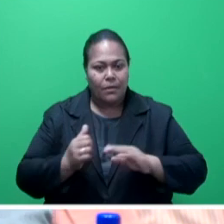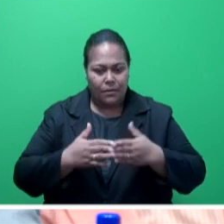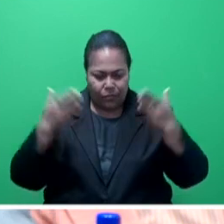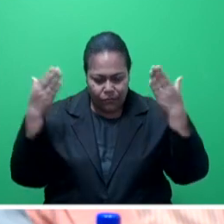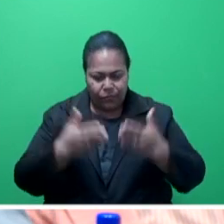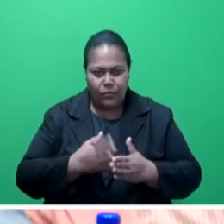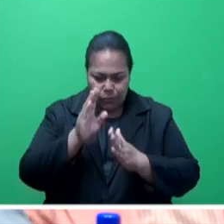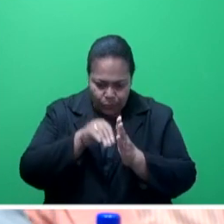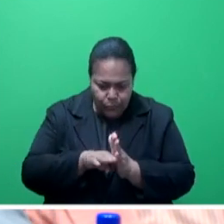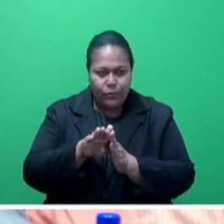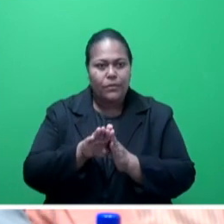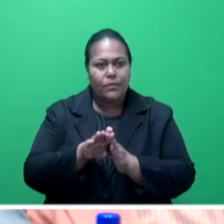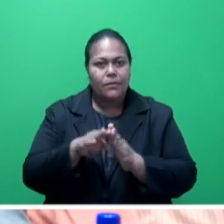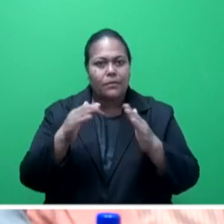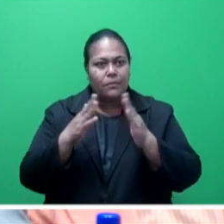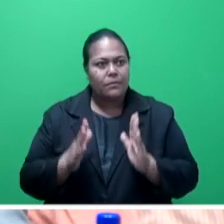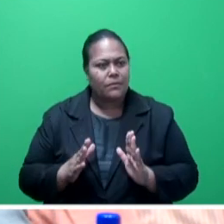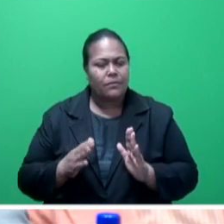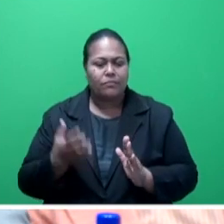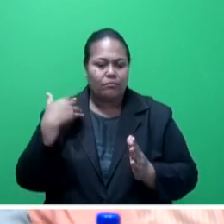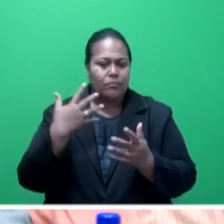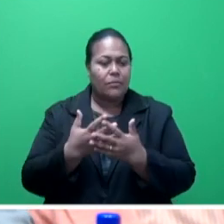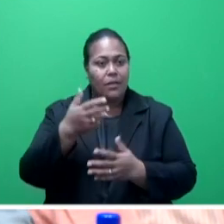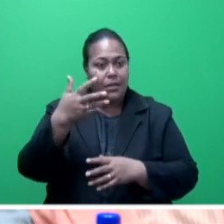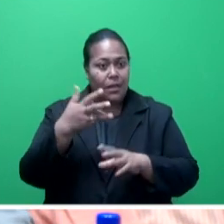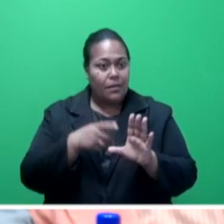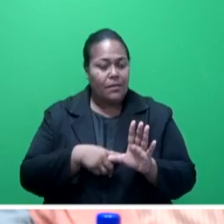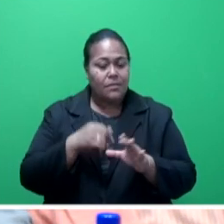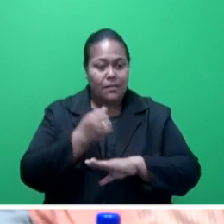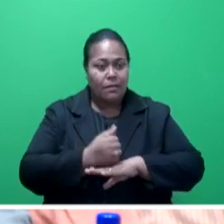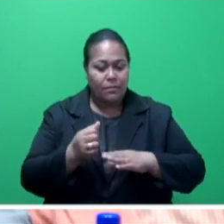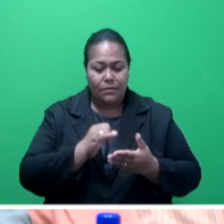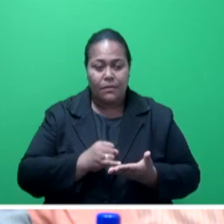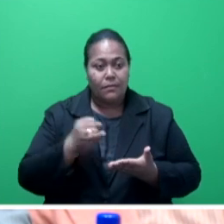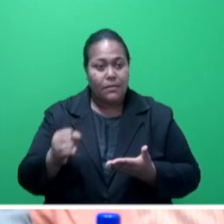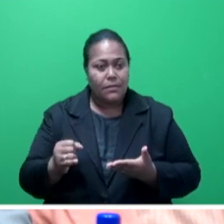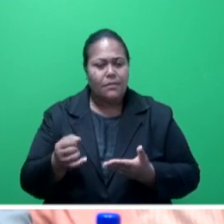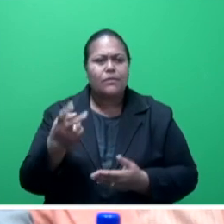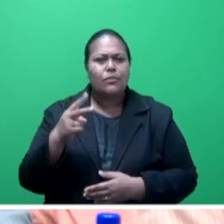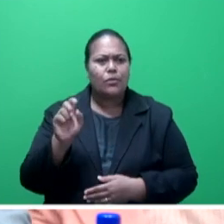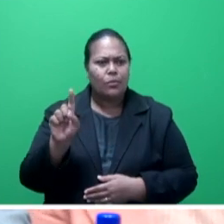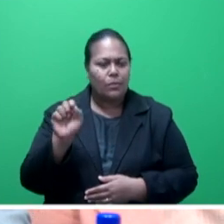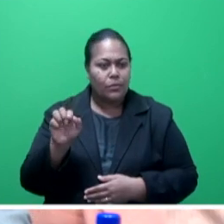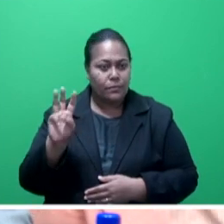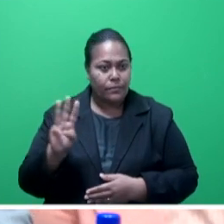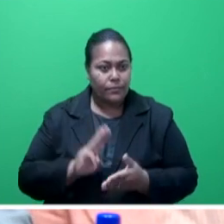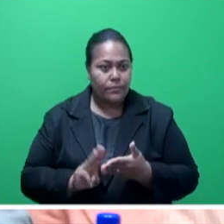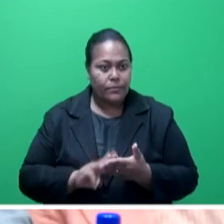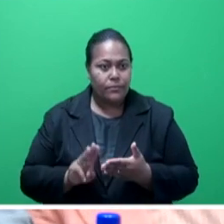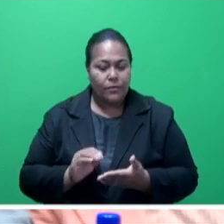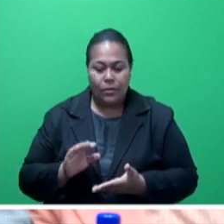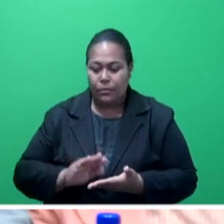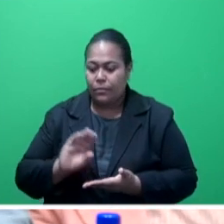resilient infrastructure. Over the last 9 years, government has invested an amount of $21.3 million to